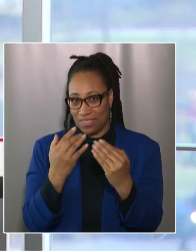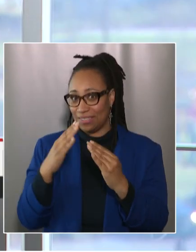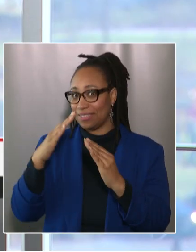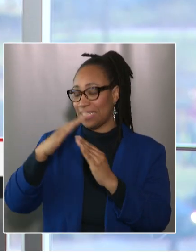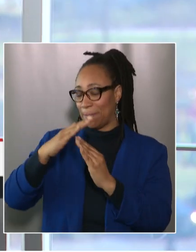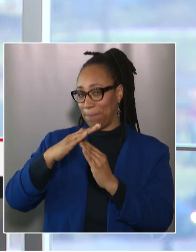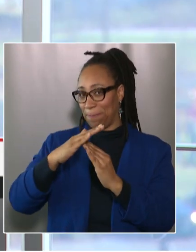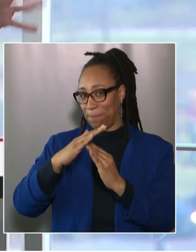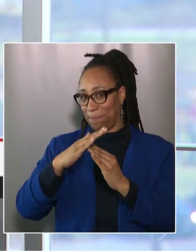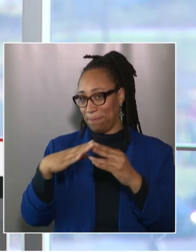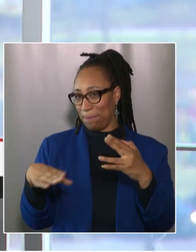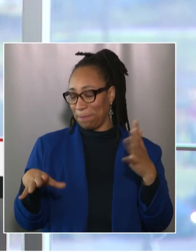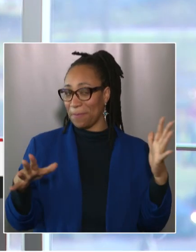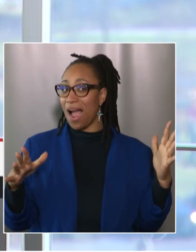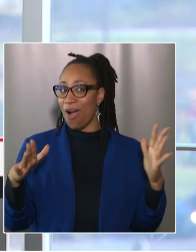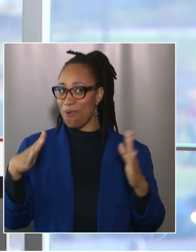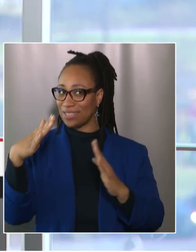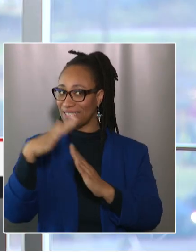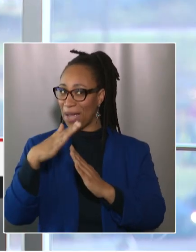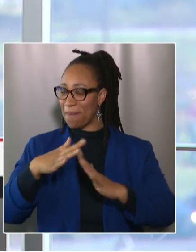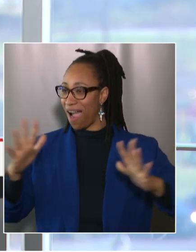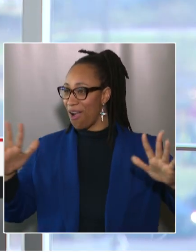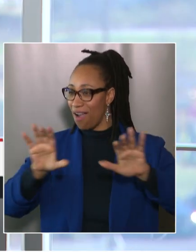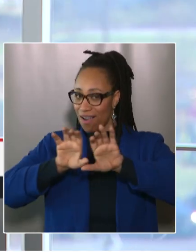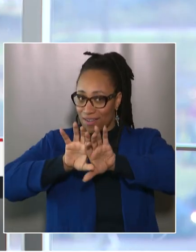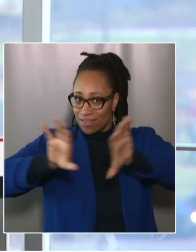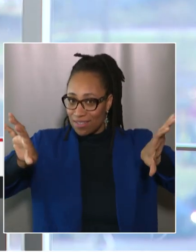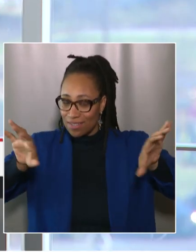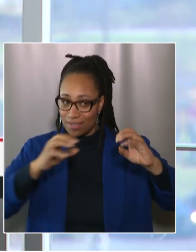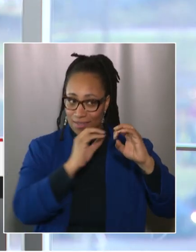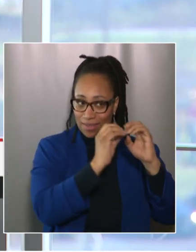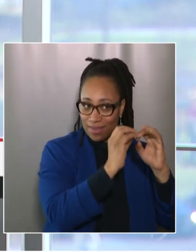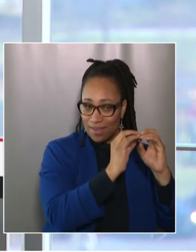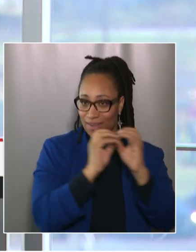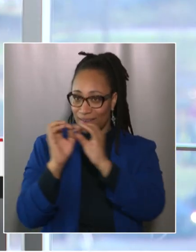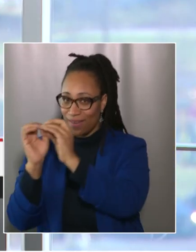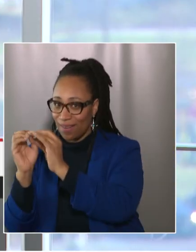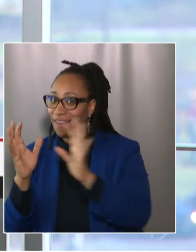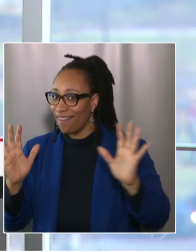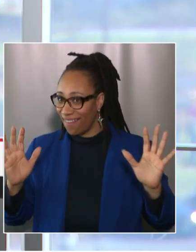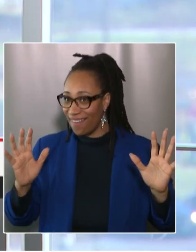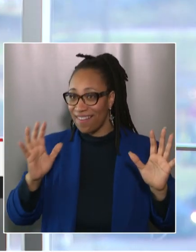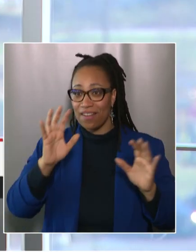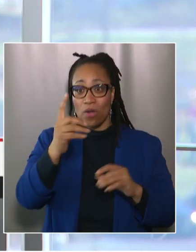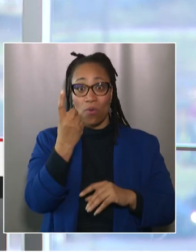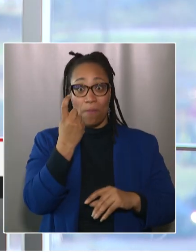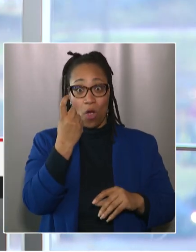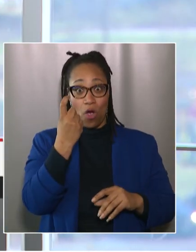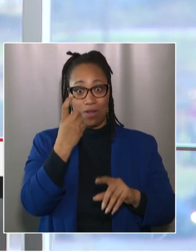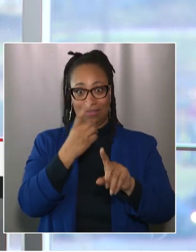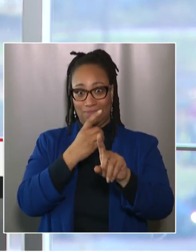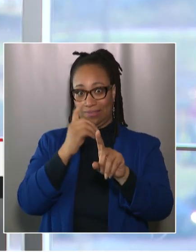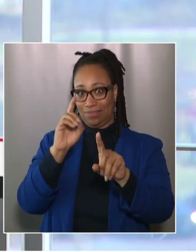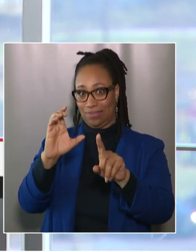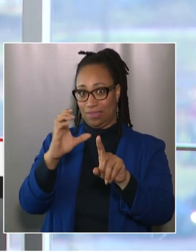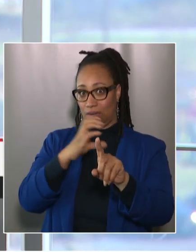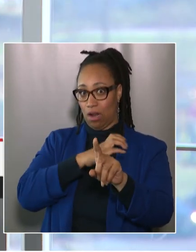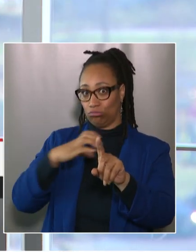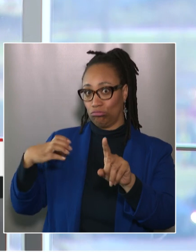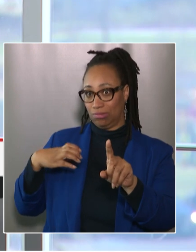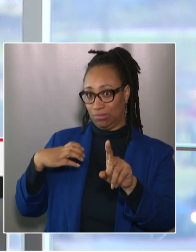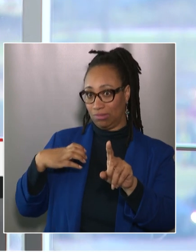So just a little less talking at you. Oh, sorry, there's another council member that's joined us, Council Member Donnie Crawford.